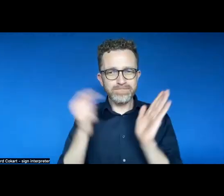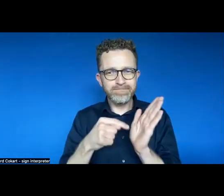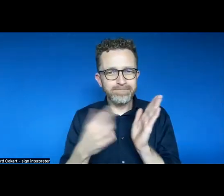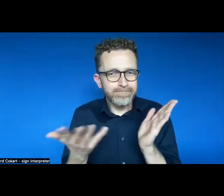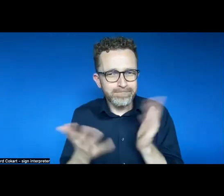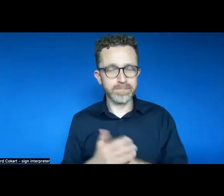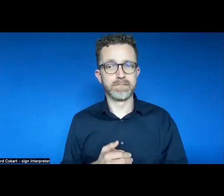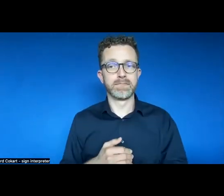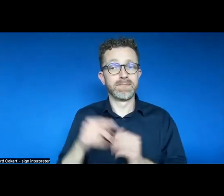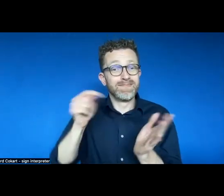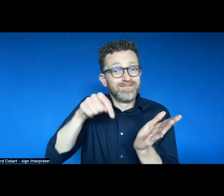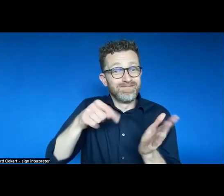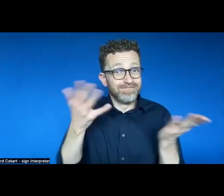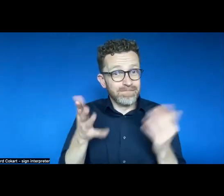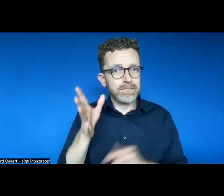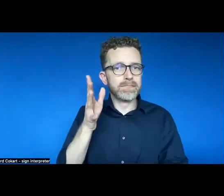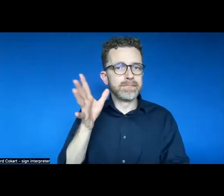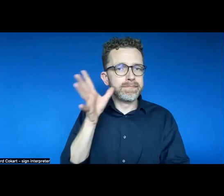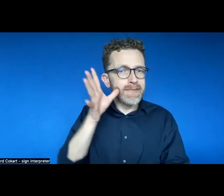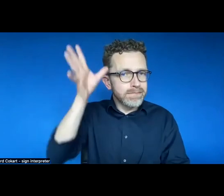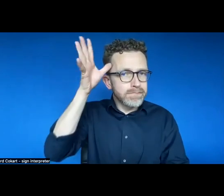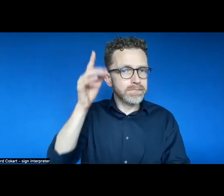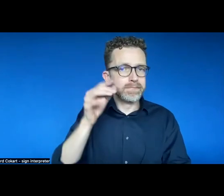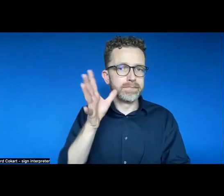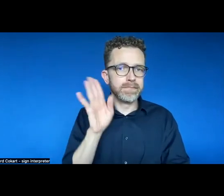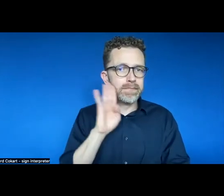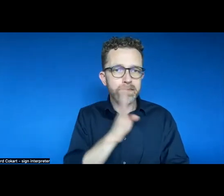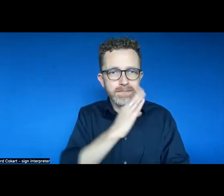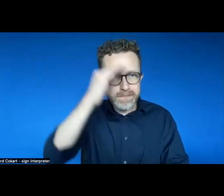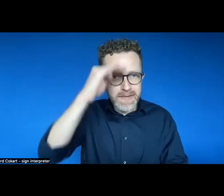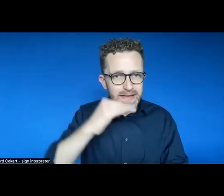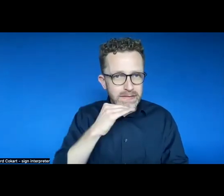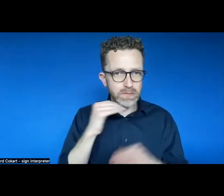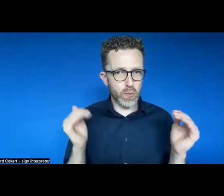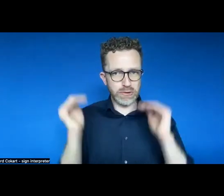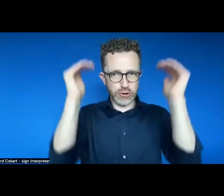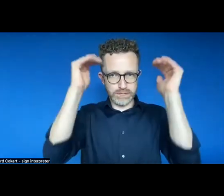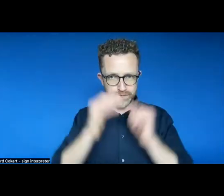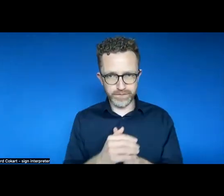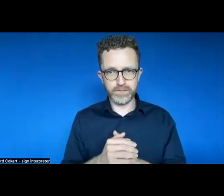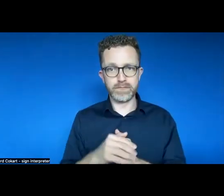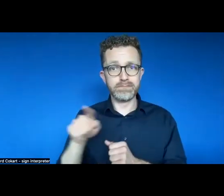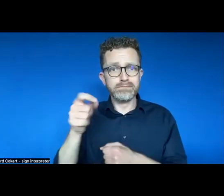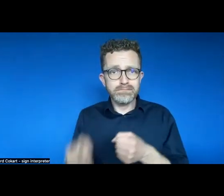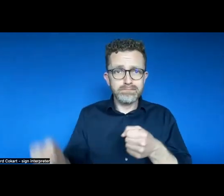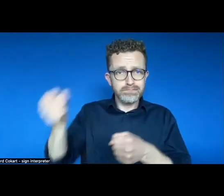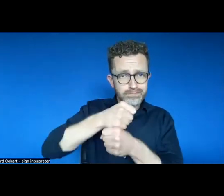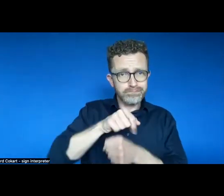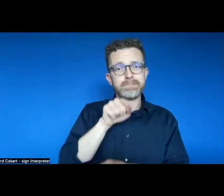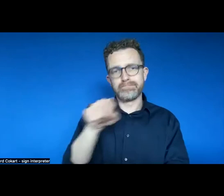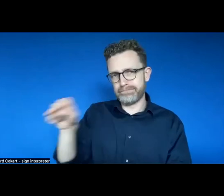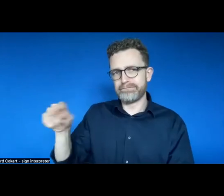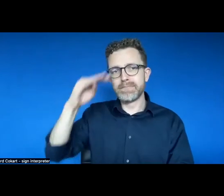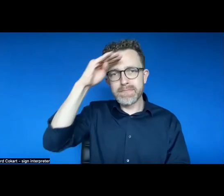it was established by parents of children with disabilities more than